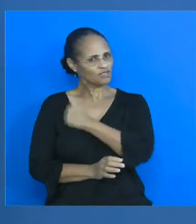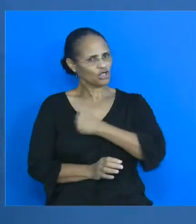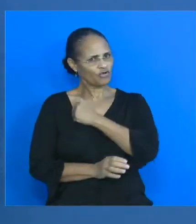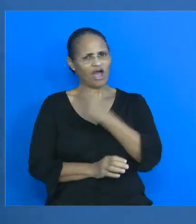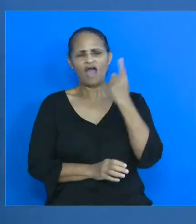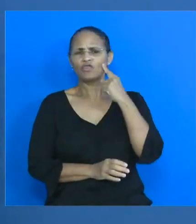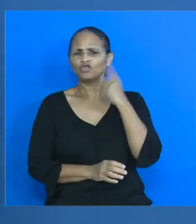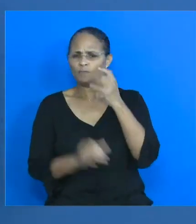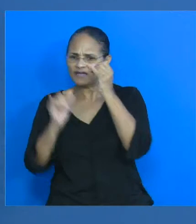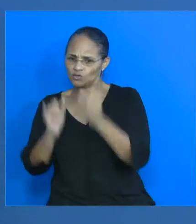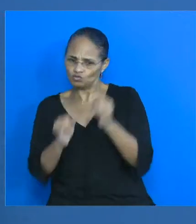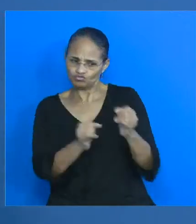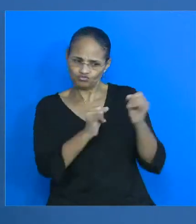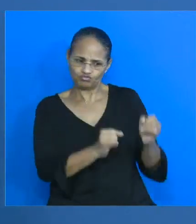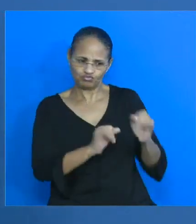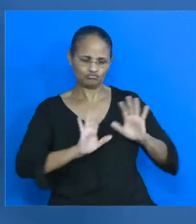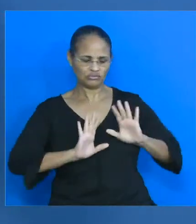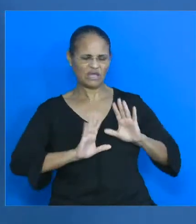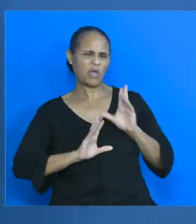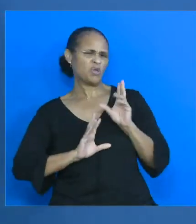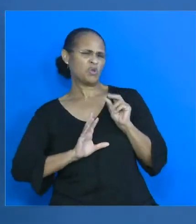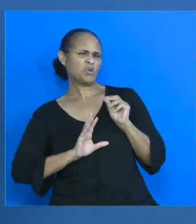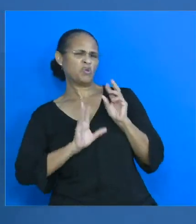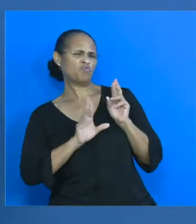to individualize it. But No.